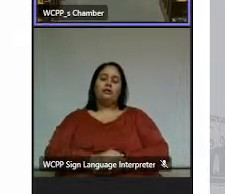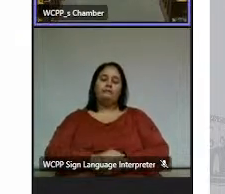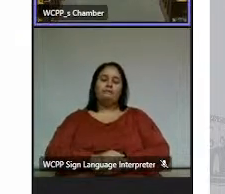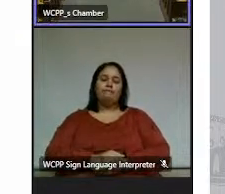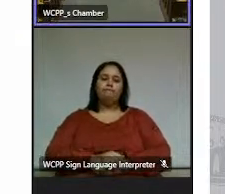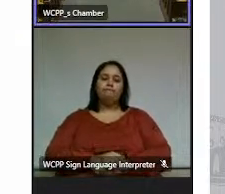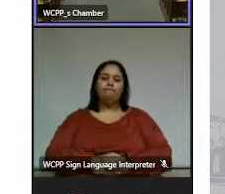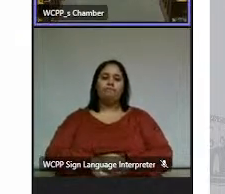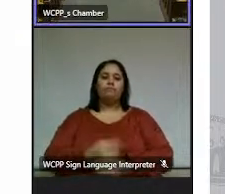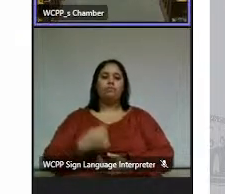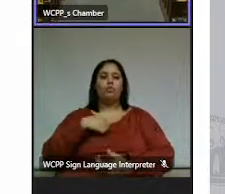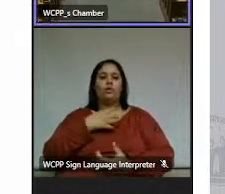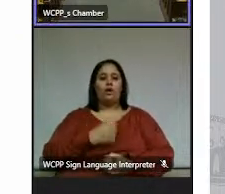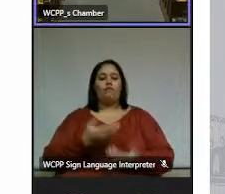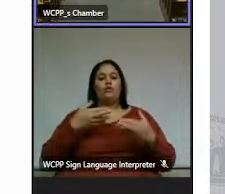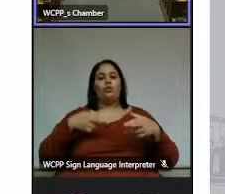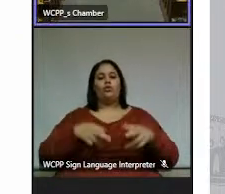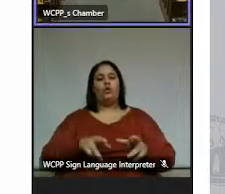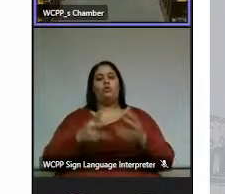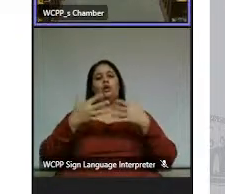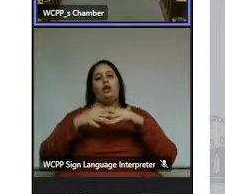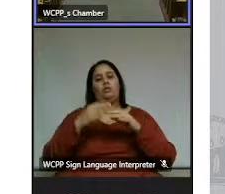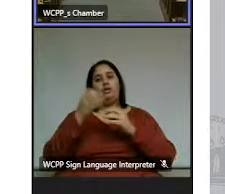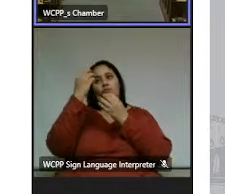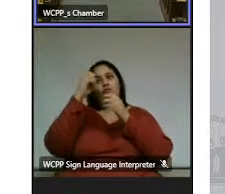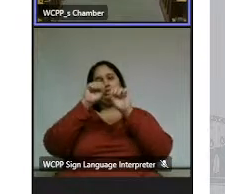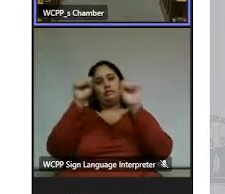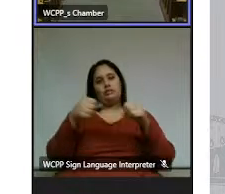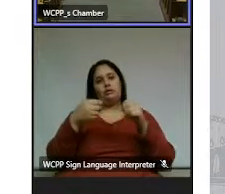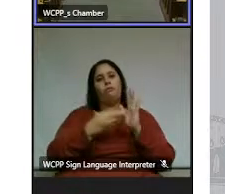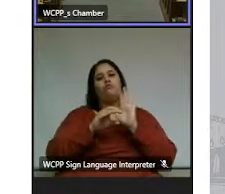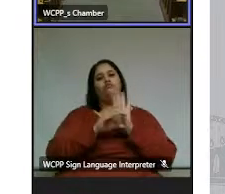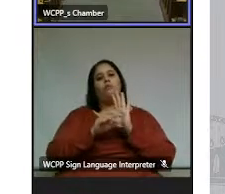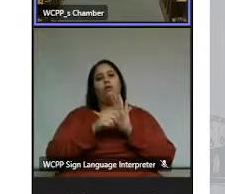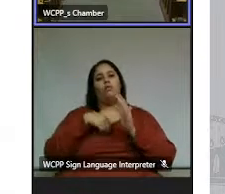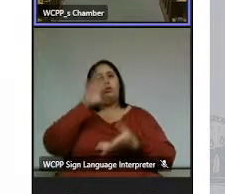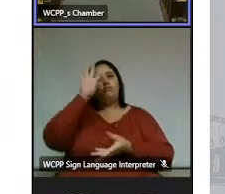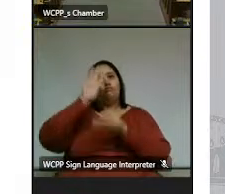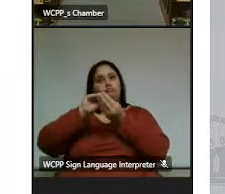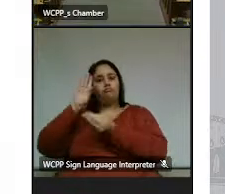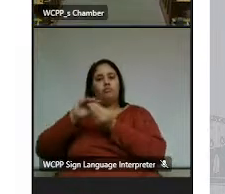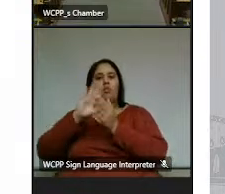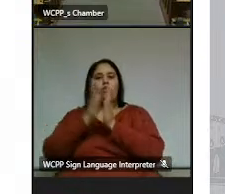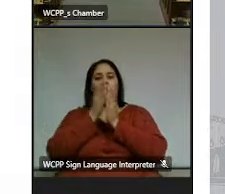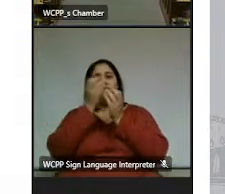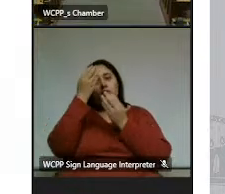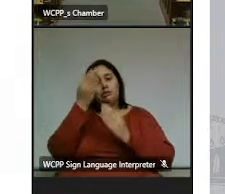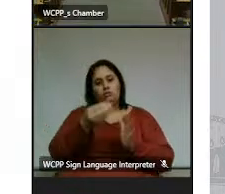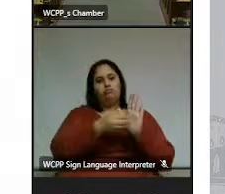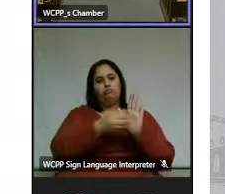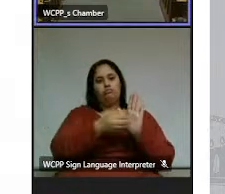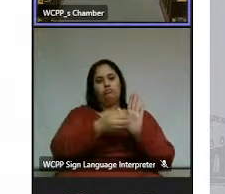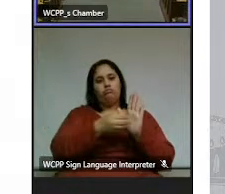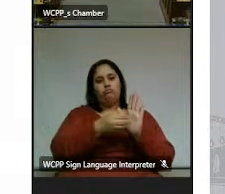road network information system as an example, where we capture some of this information.